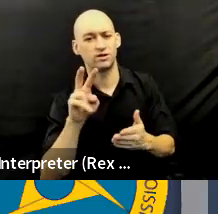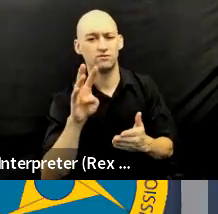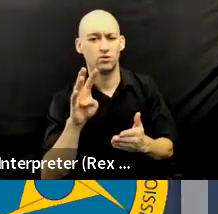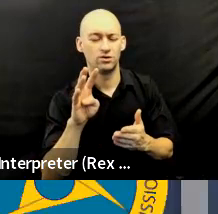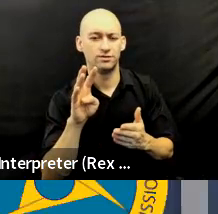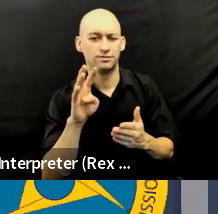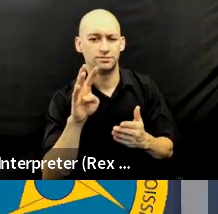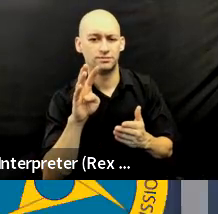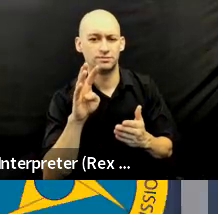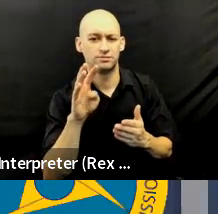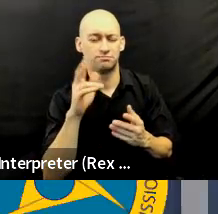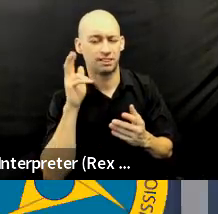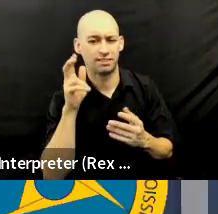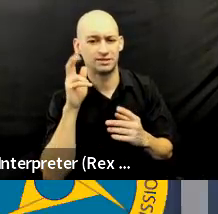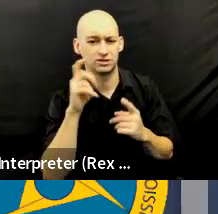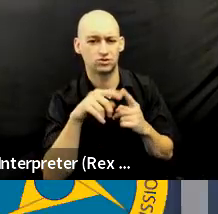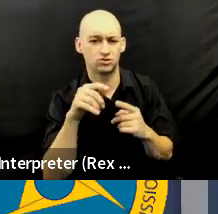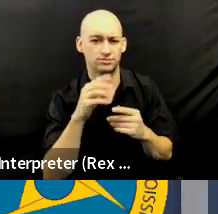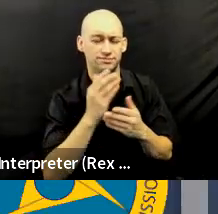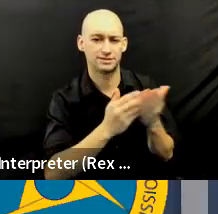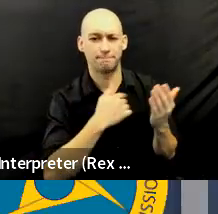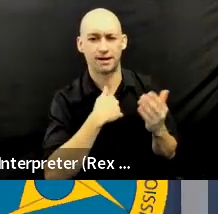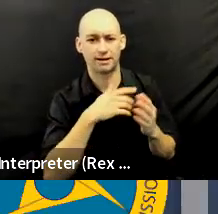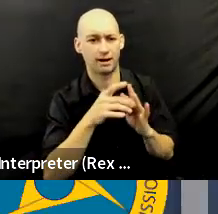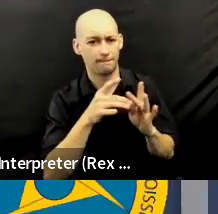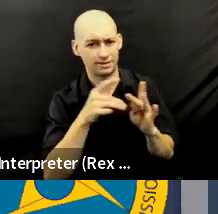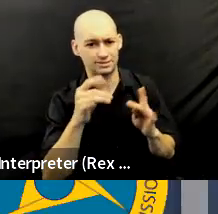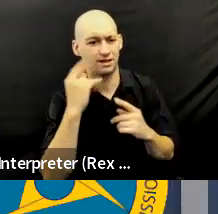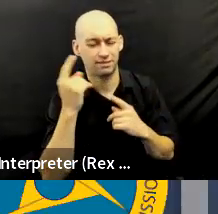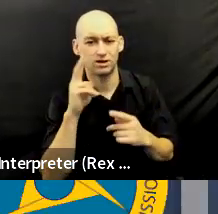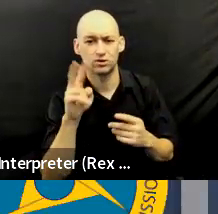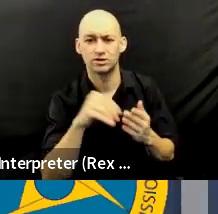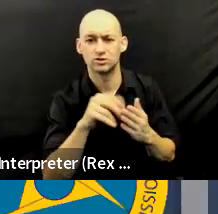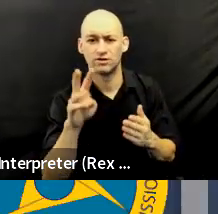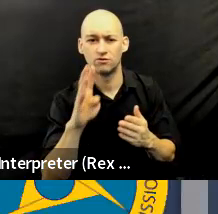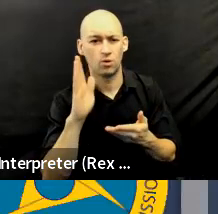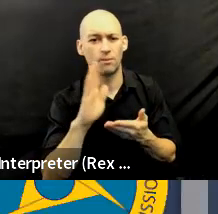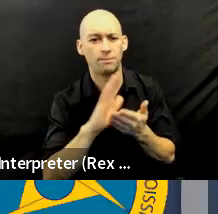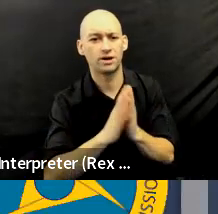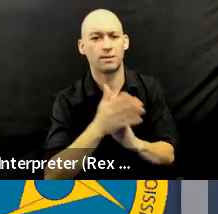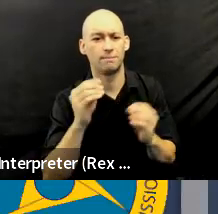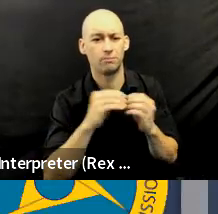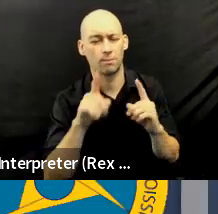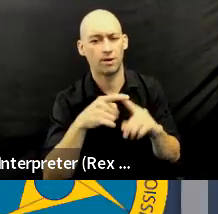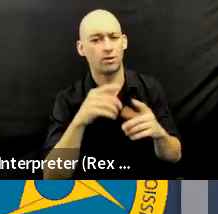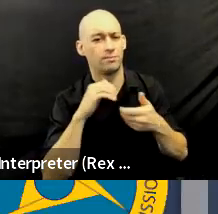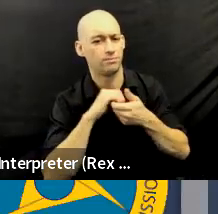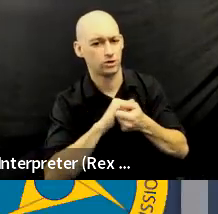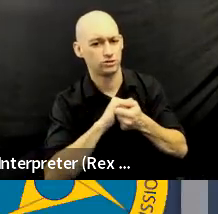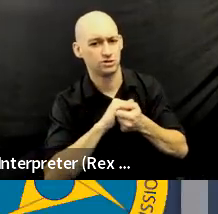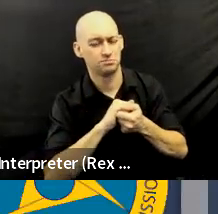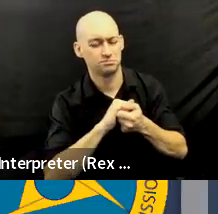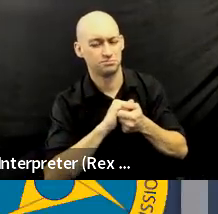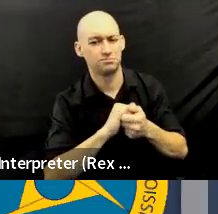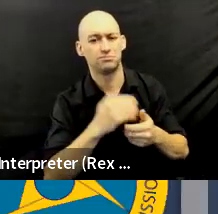could listen to a little bit of my comments there. I think 2024 is going to be about partnerships to deliver great outcomes.